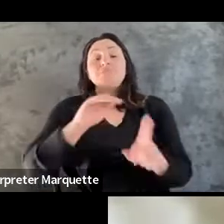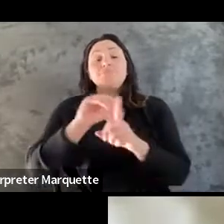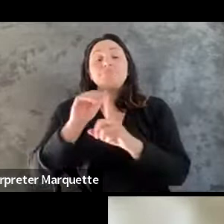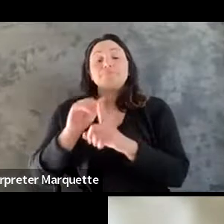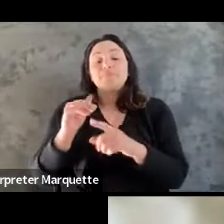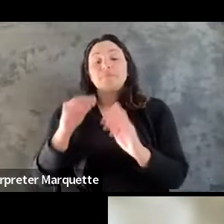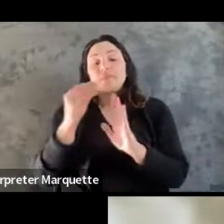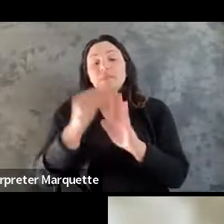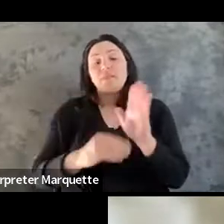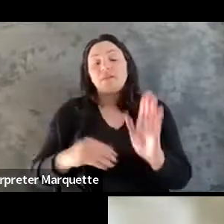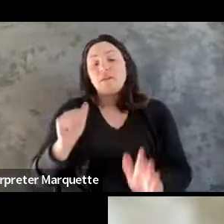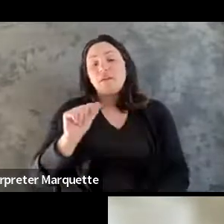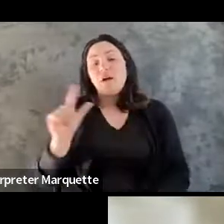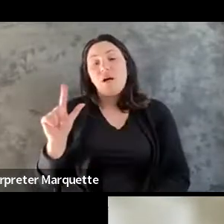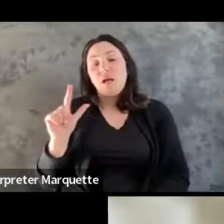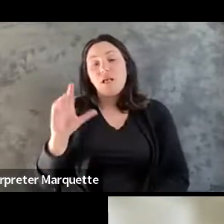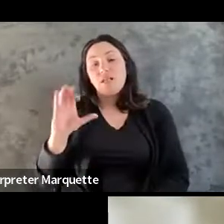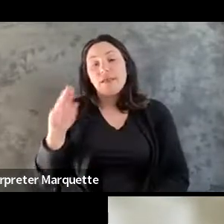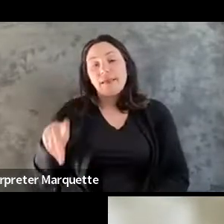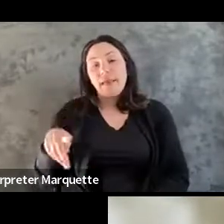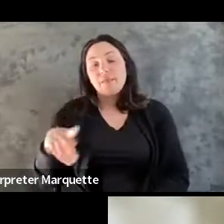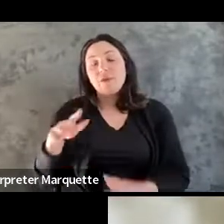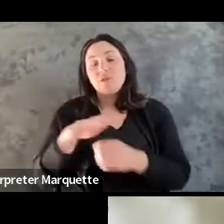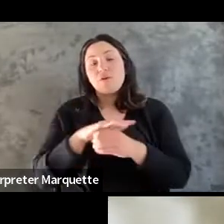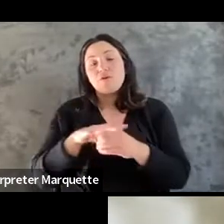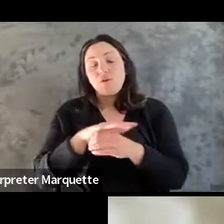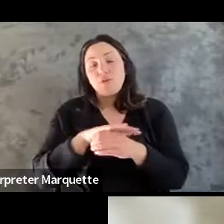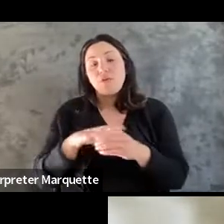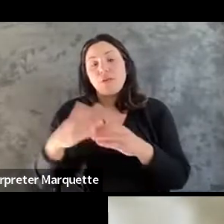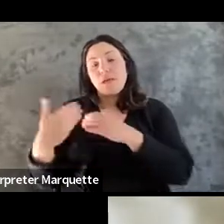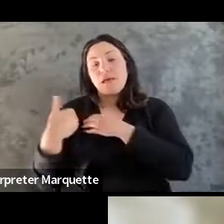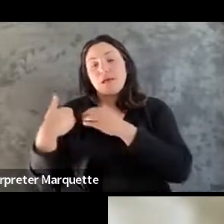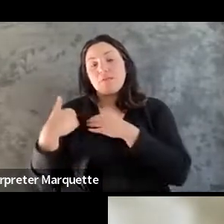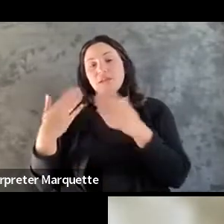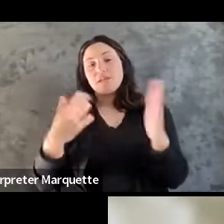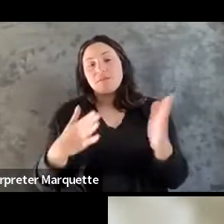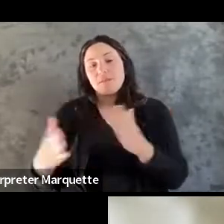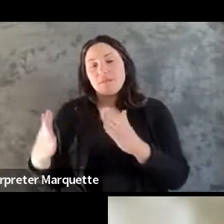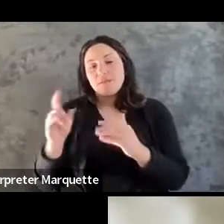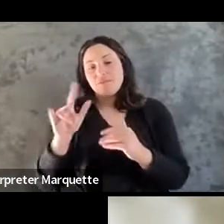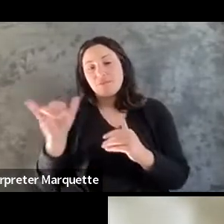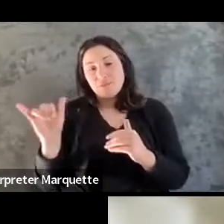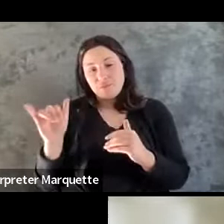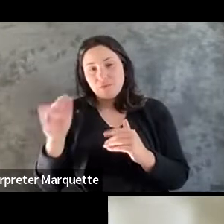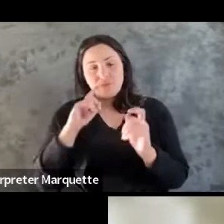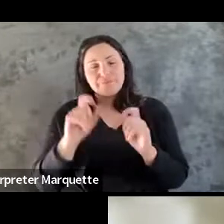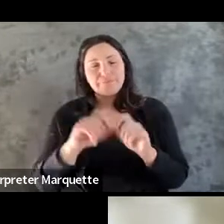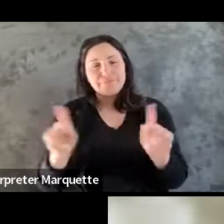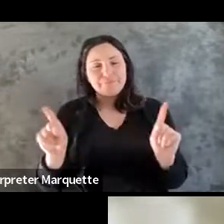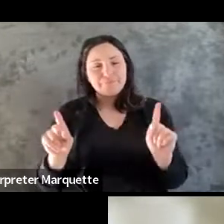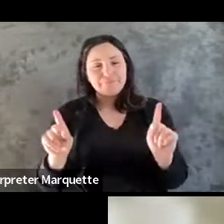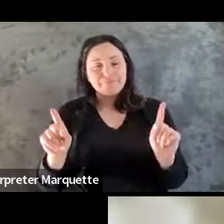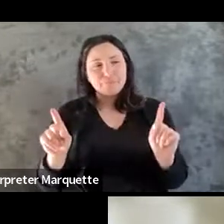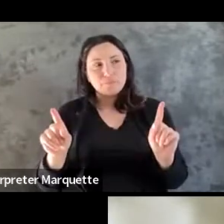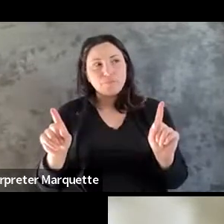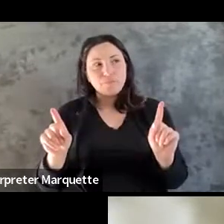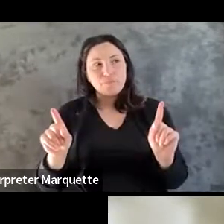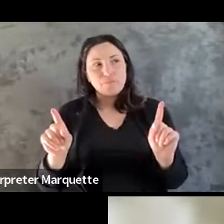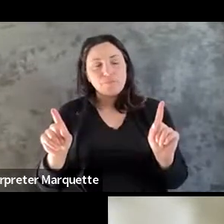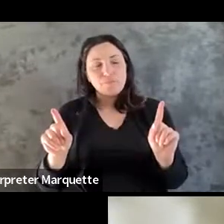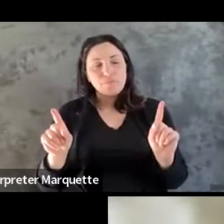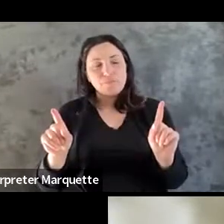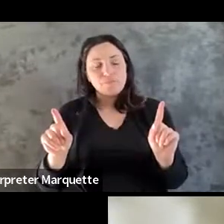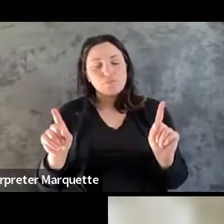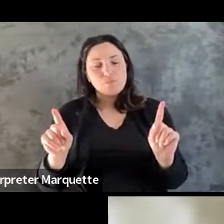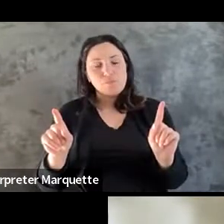Local Control Accountability Plan survey that went out in email. And I think, I don't want to misspeak, but I also think there's